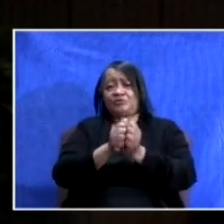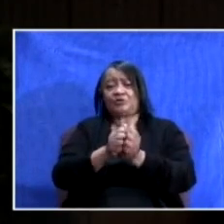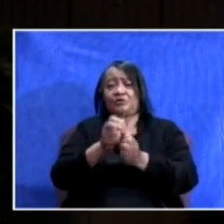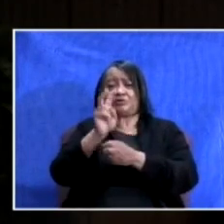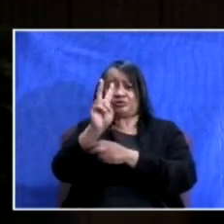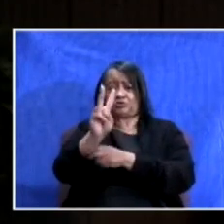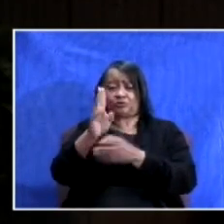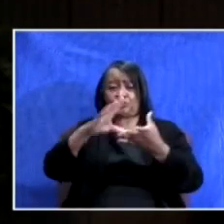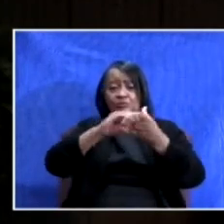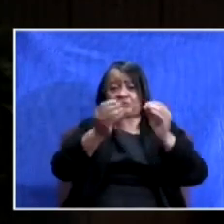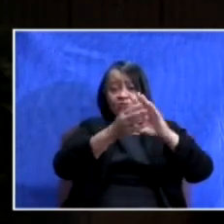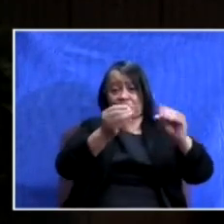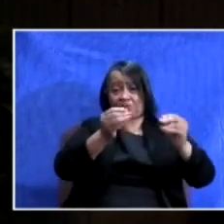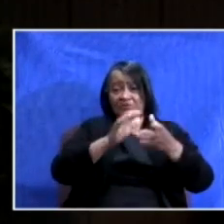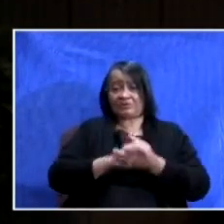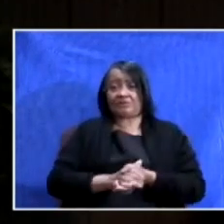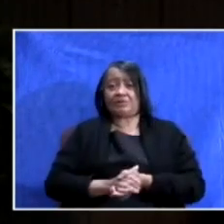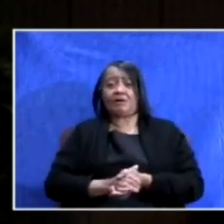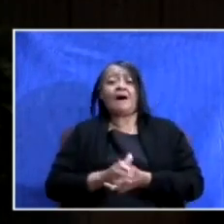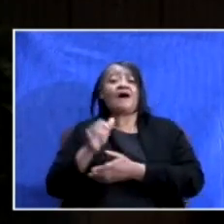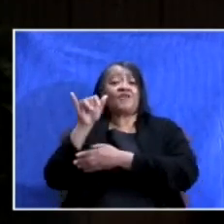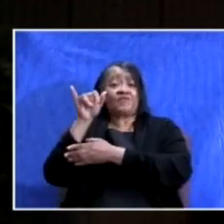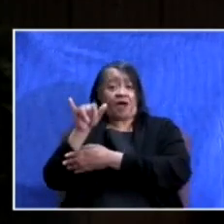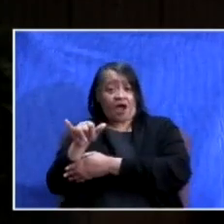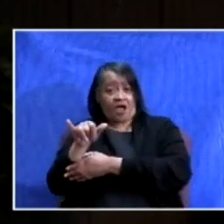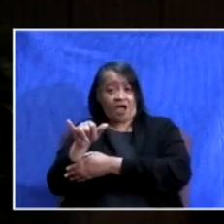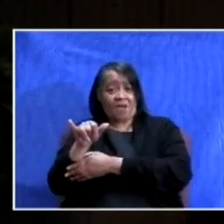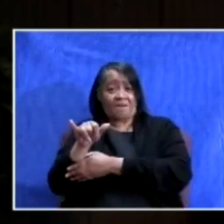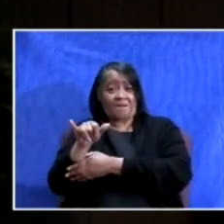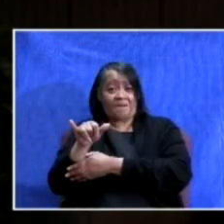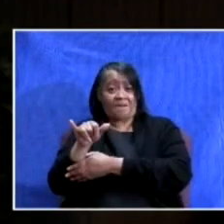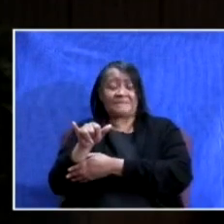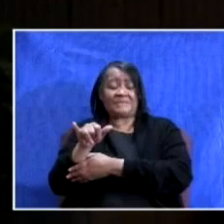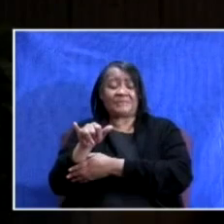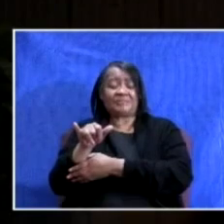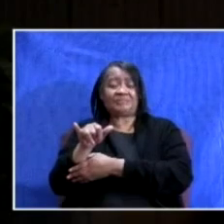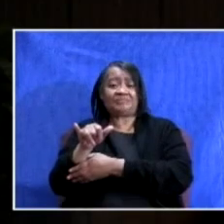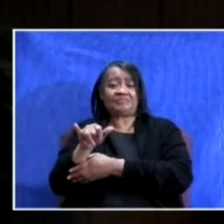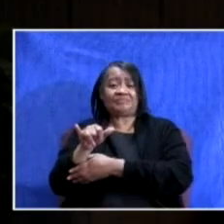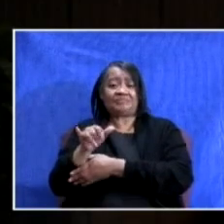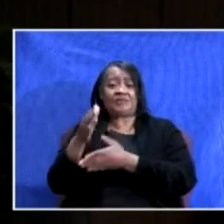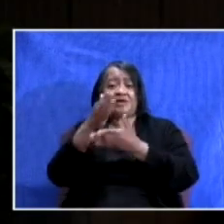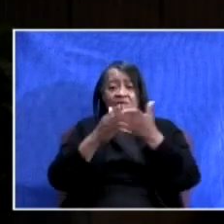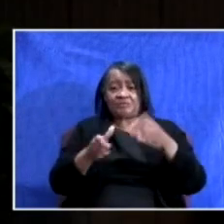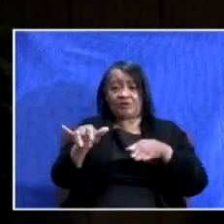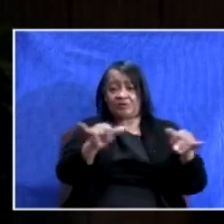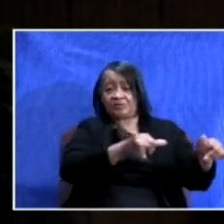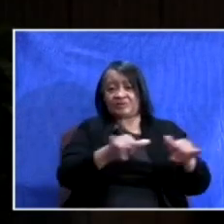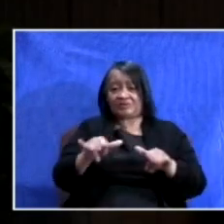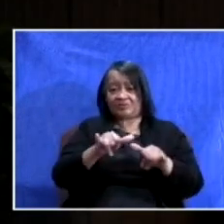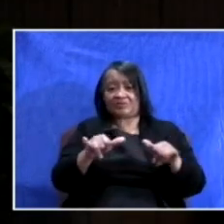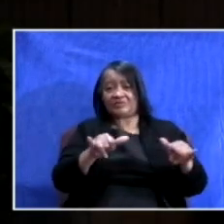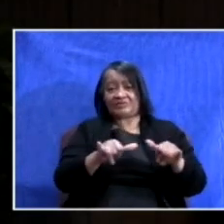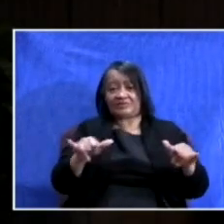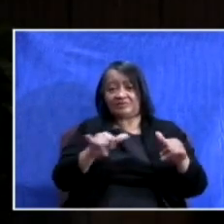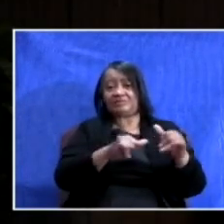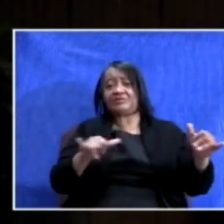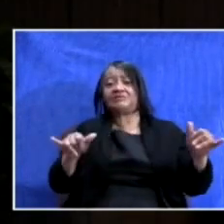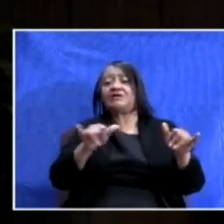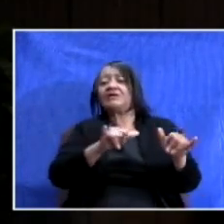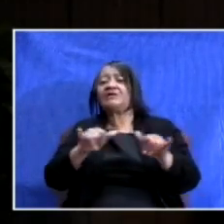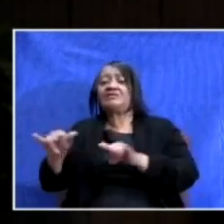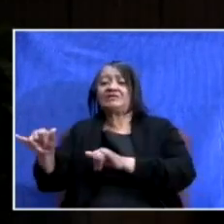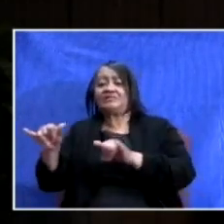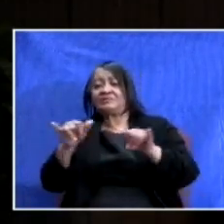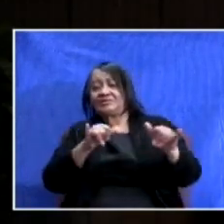two stories that are part of the same coin, but